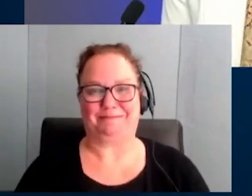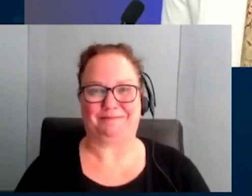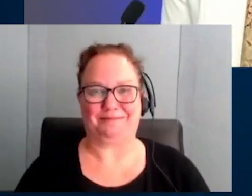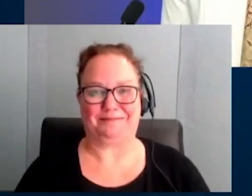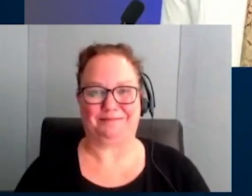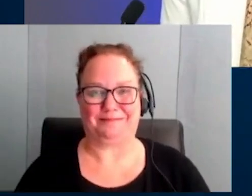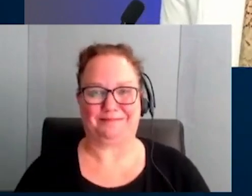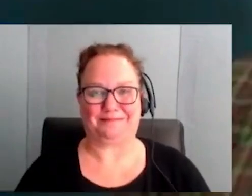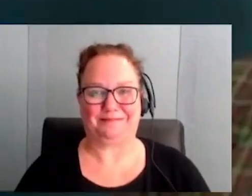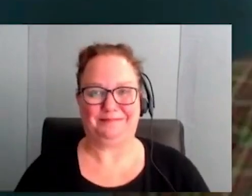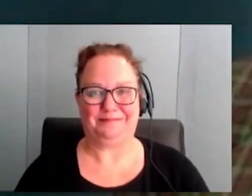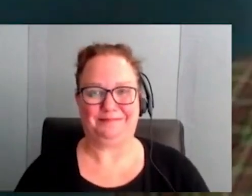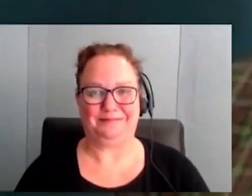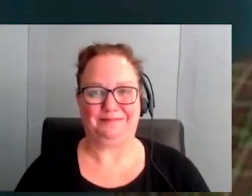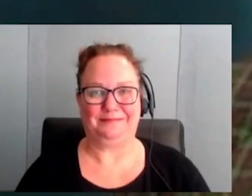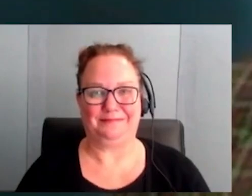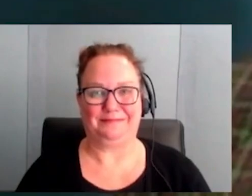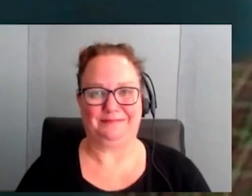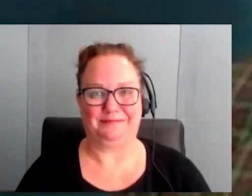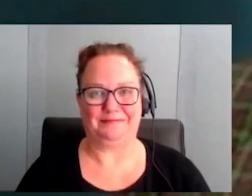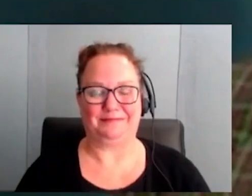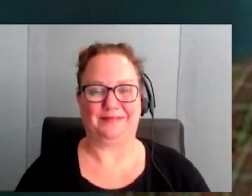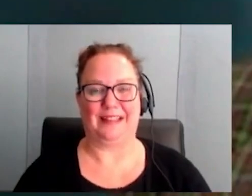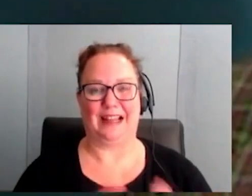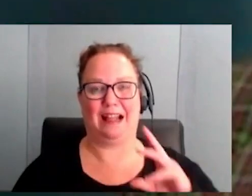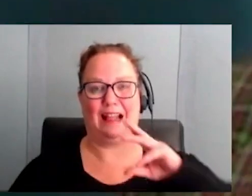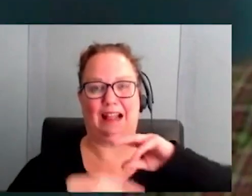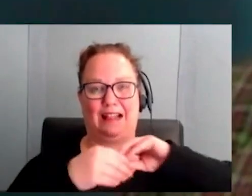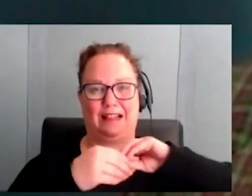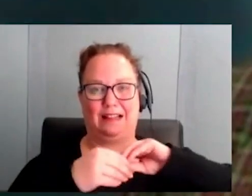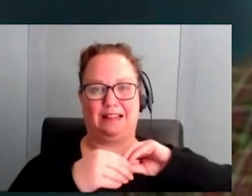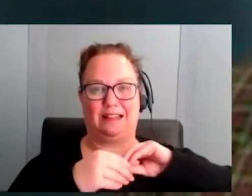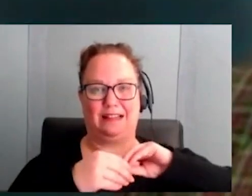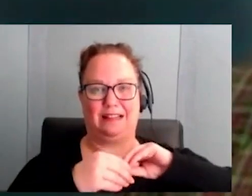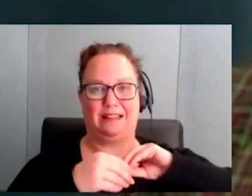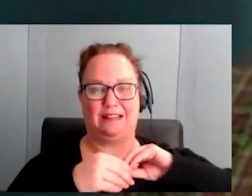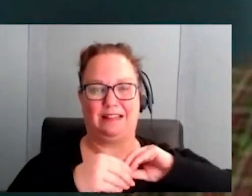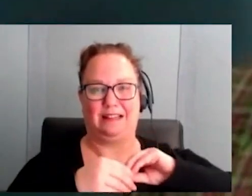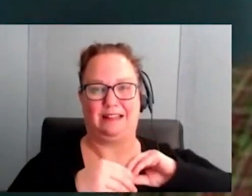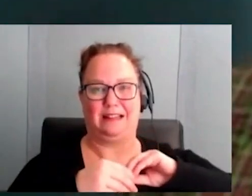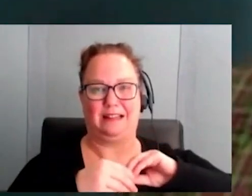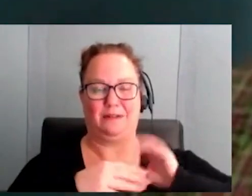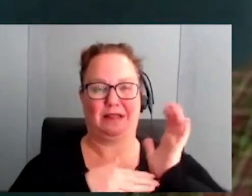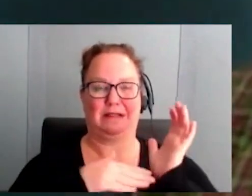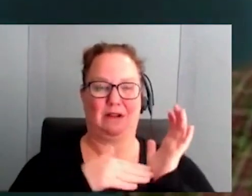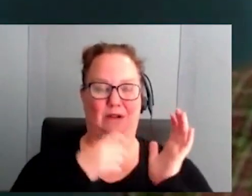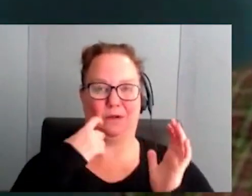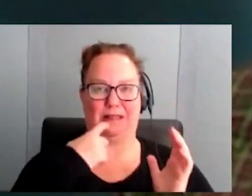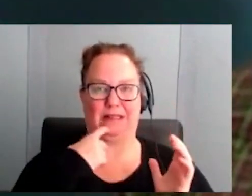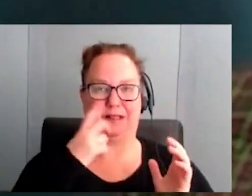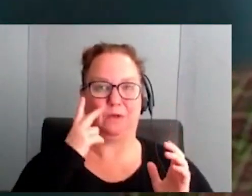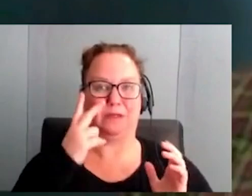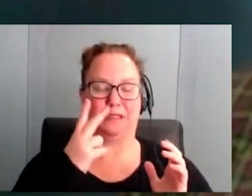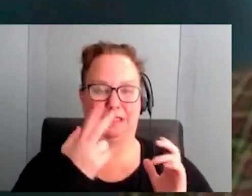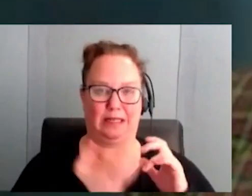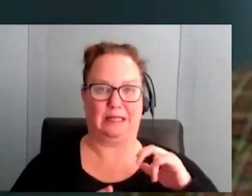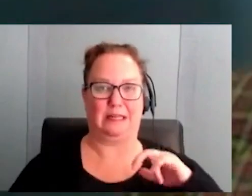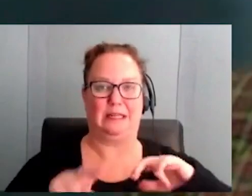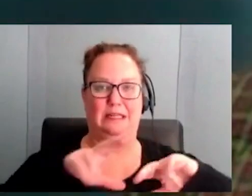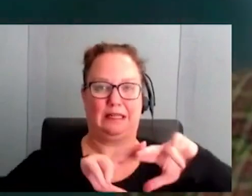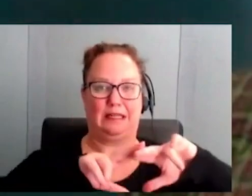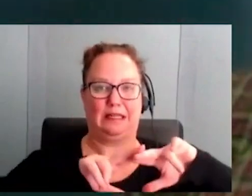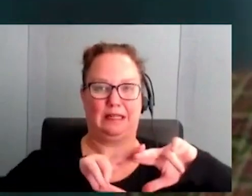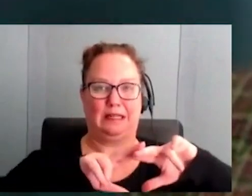So, no, but and I'll tell you, I'll add to something that was said. We are seeing a giant uptick even